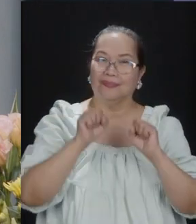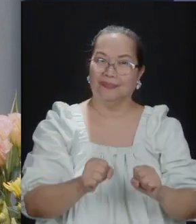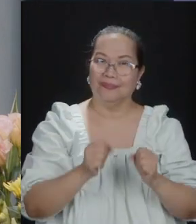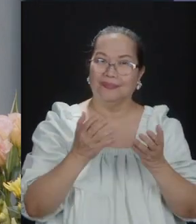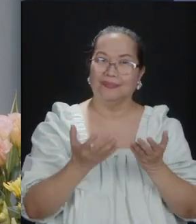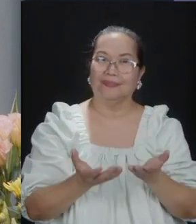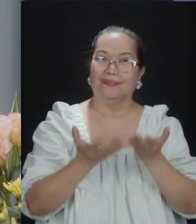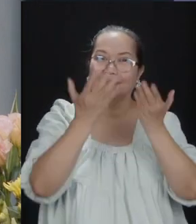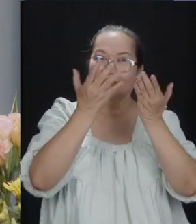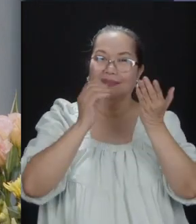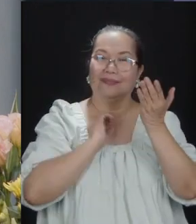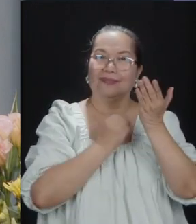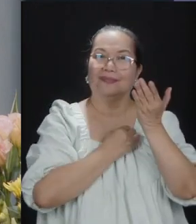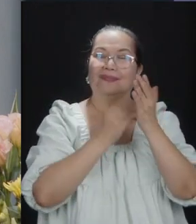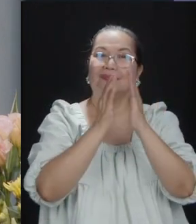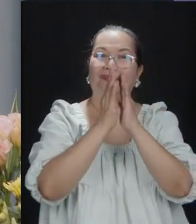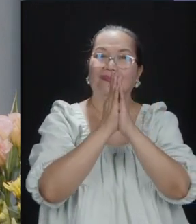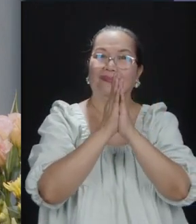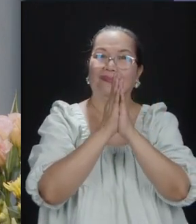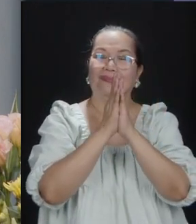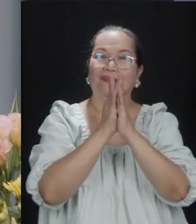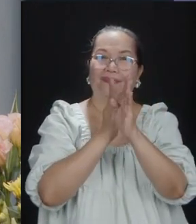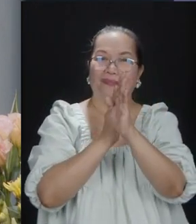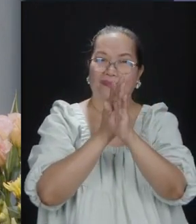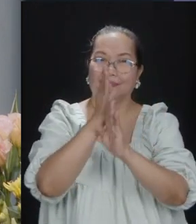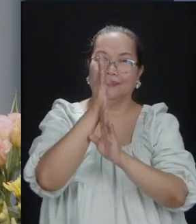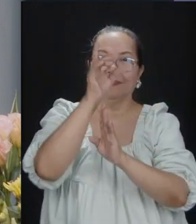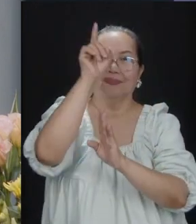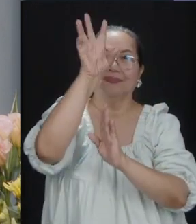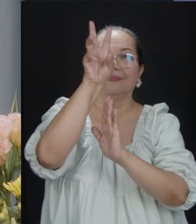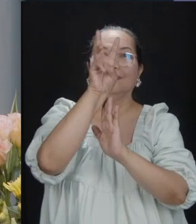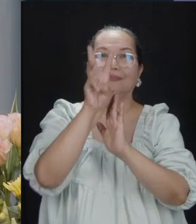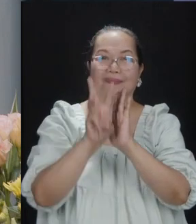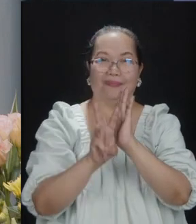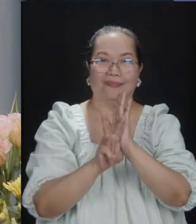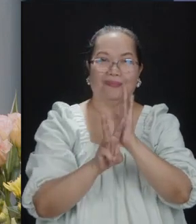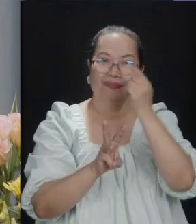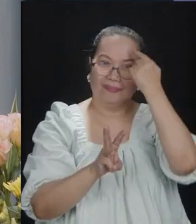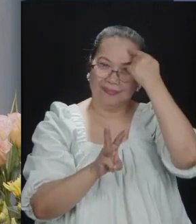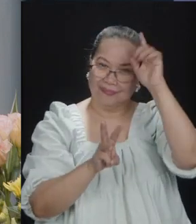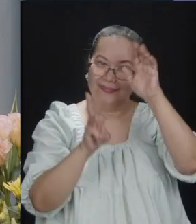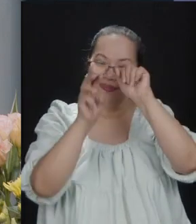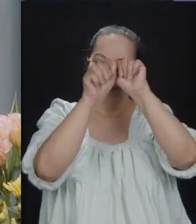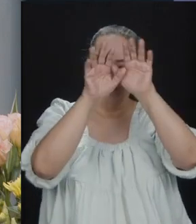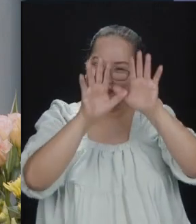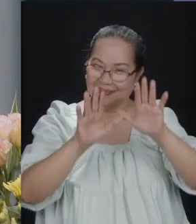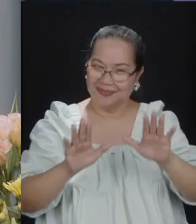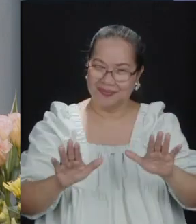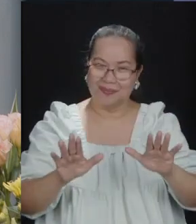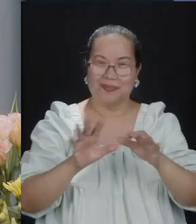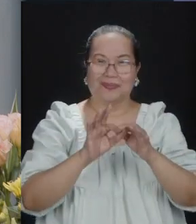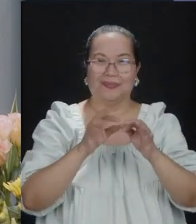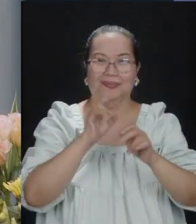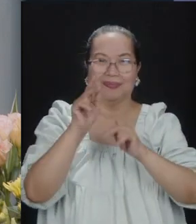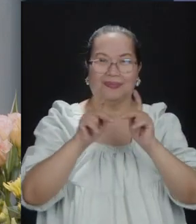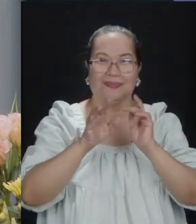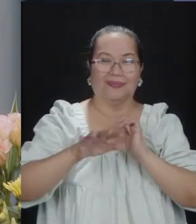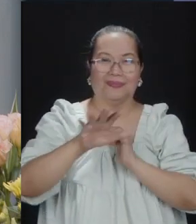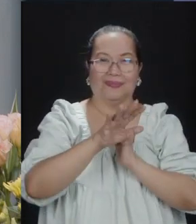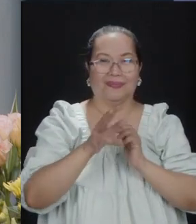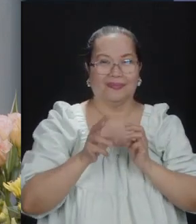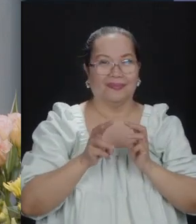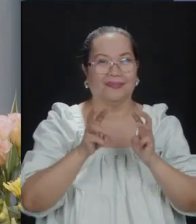our prayers in alignment to His will and for the blessing of His people in